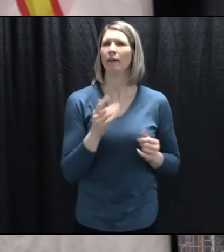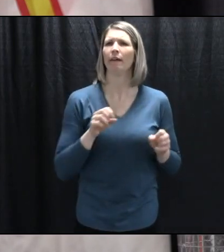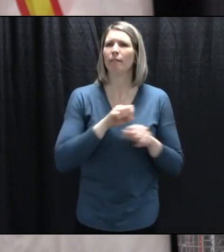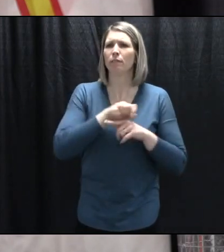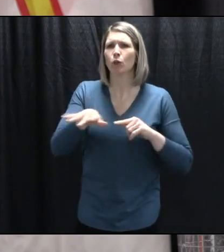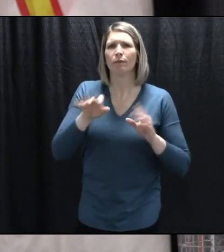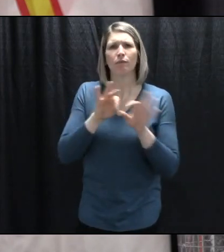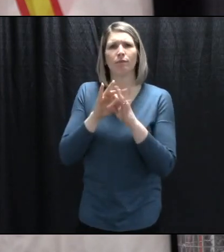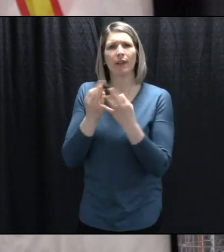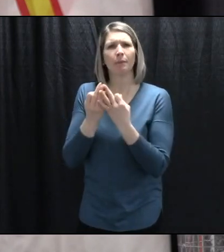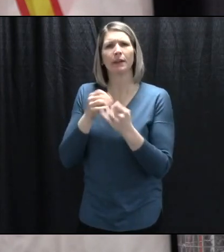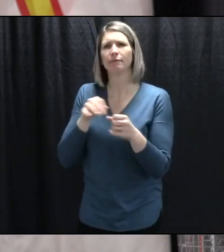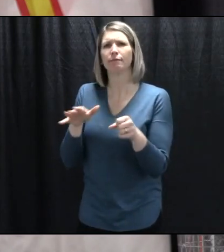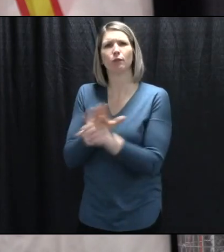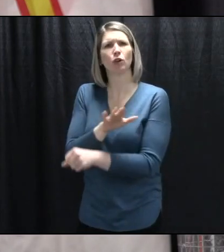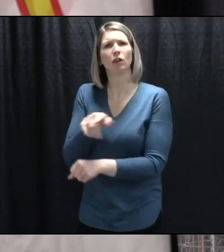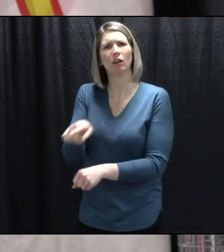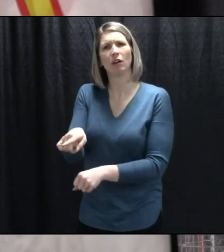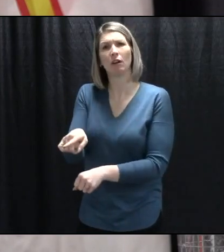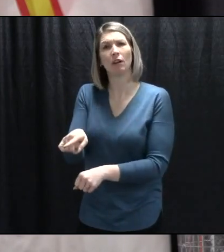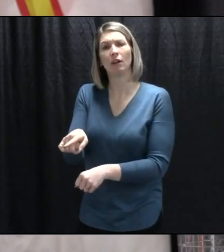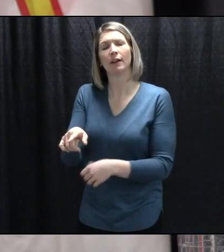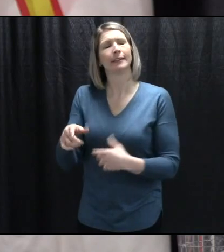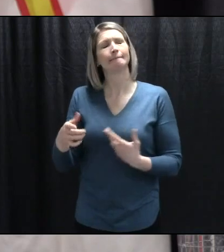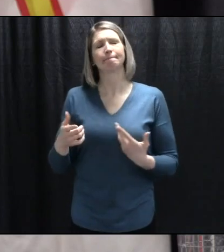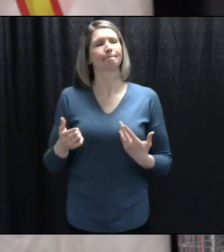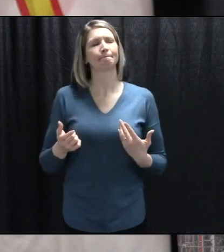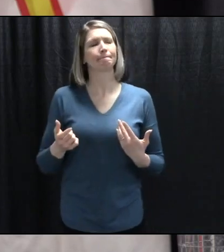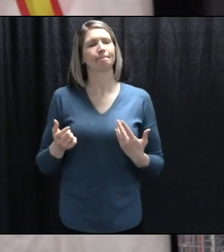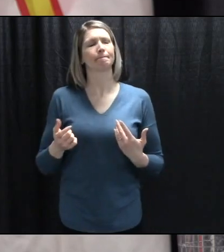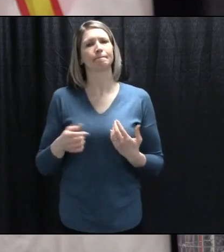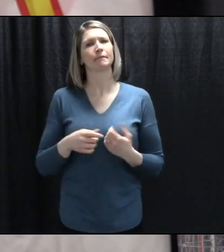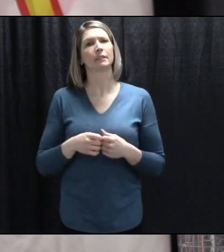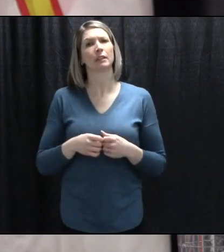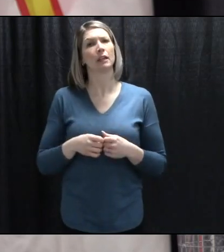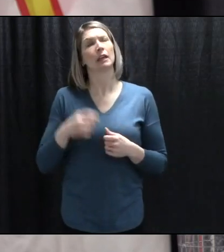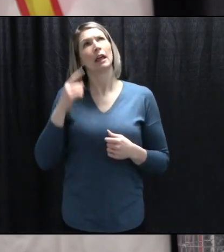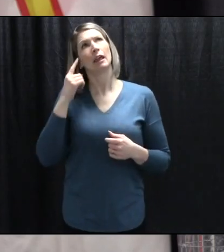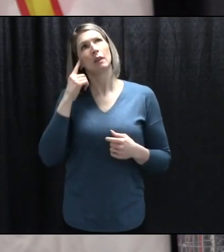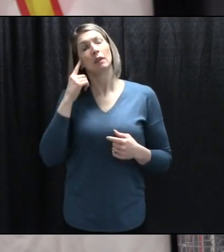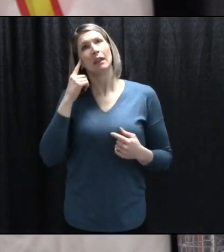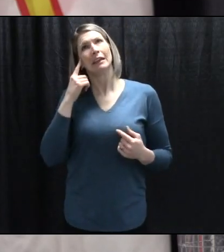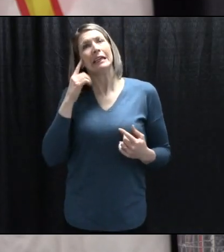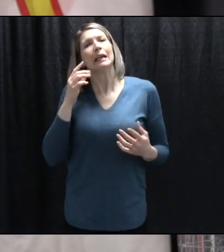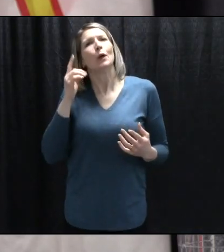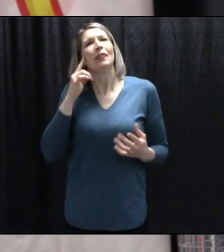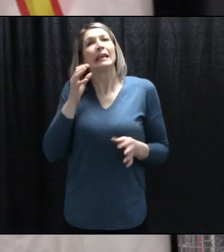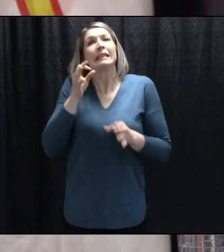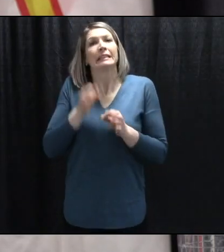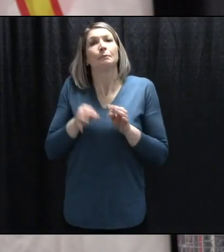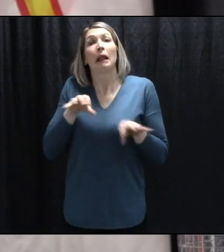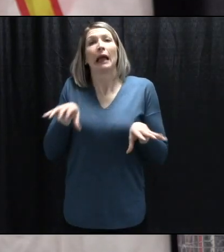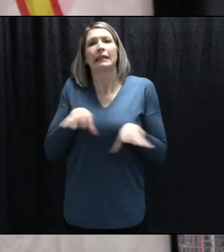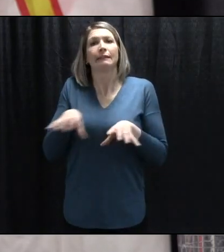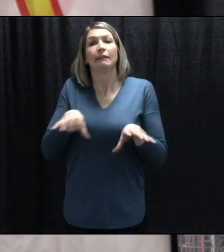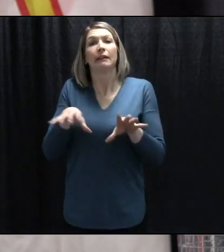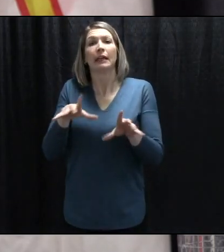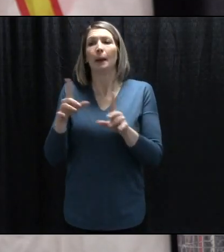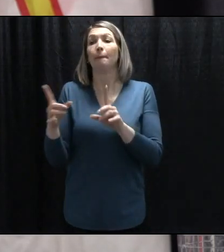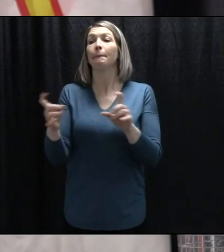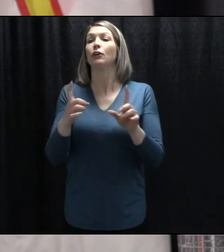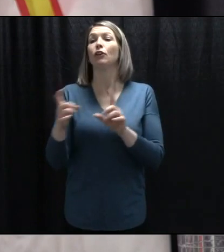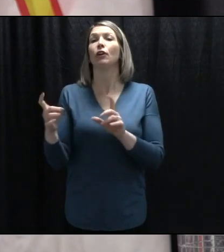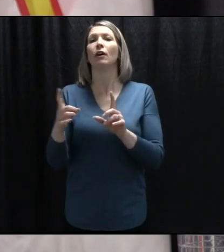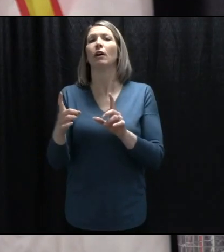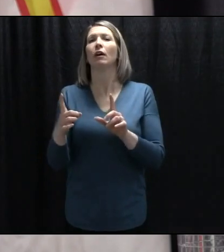very person, that could then be impacted on something as simple. But the real question comes down to, is